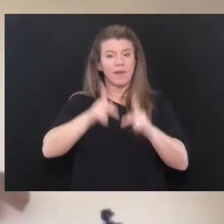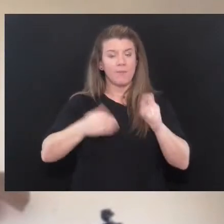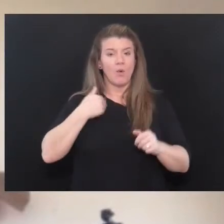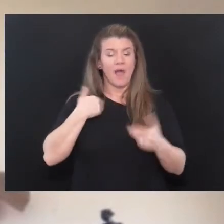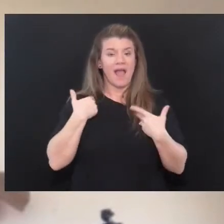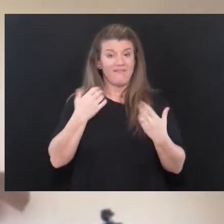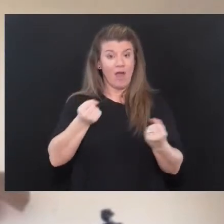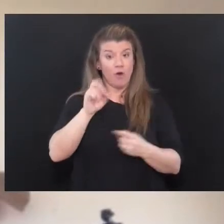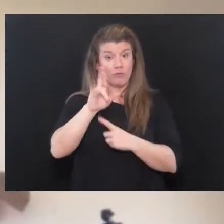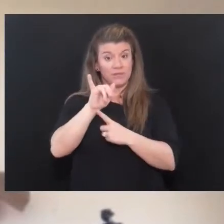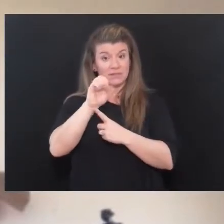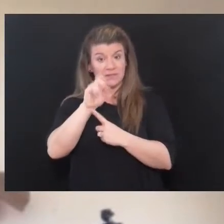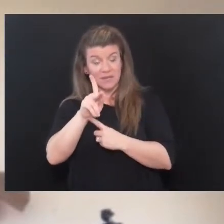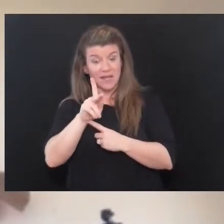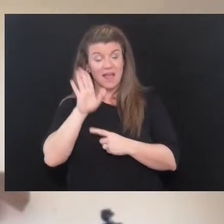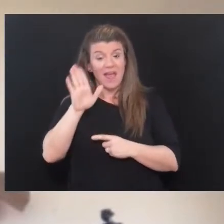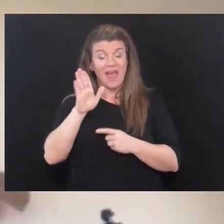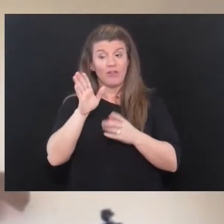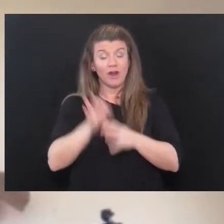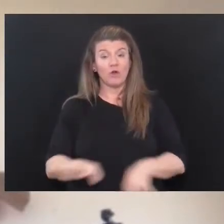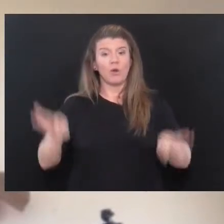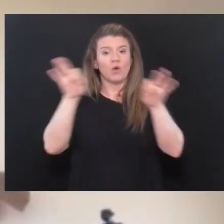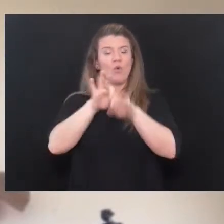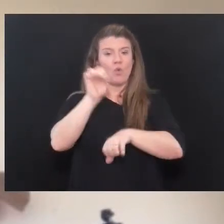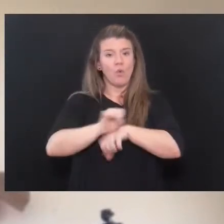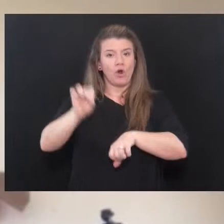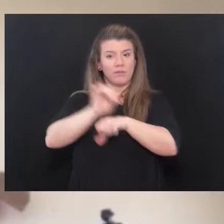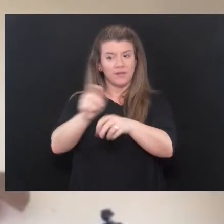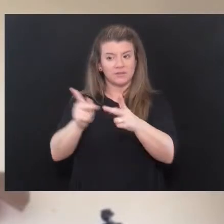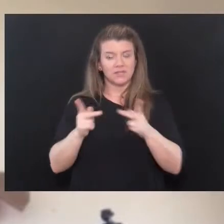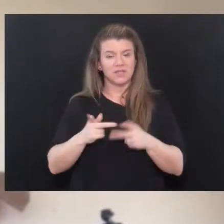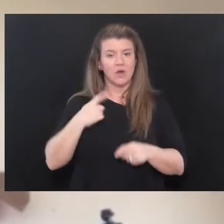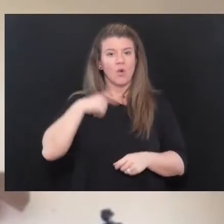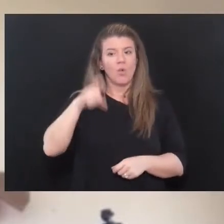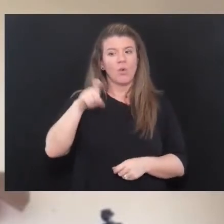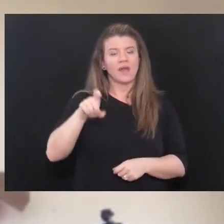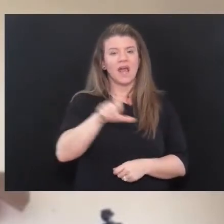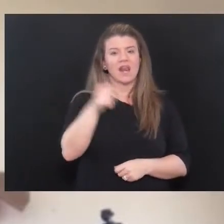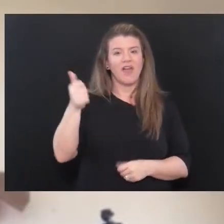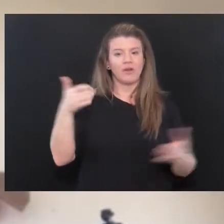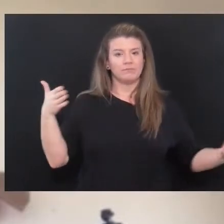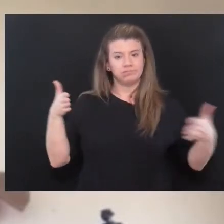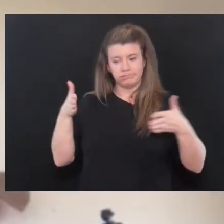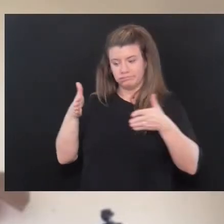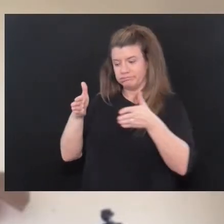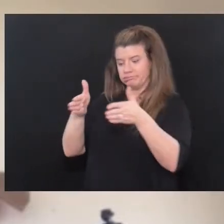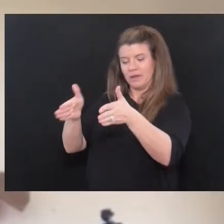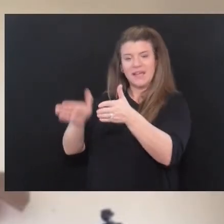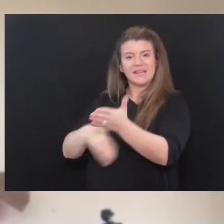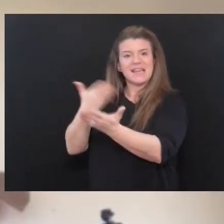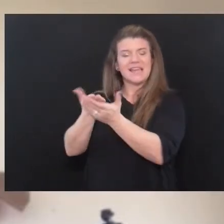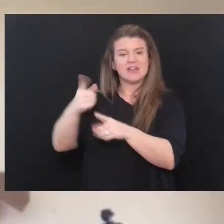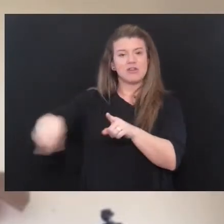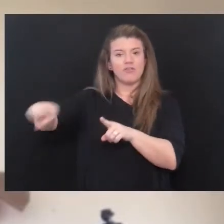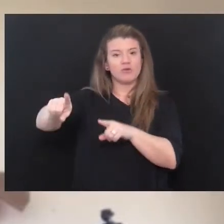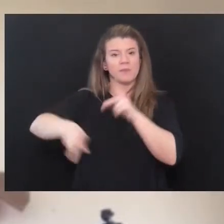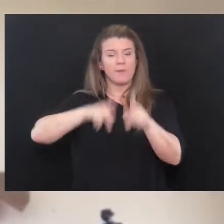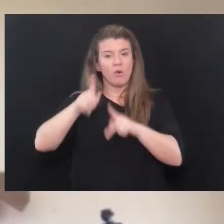risks and the critical workforce, we needed another parallel path to get to folks, and that